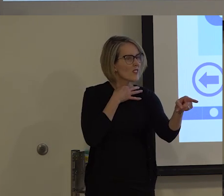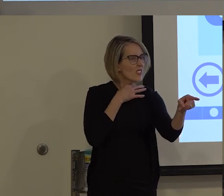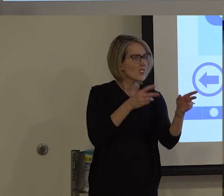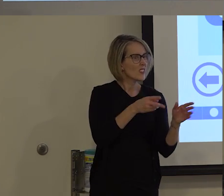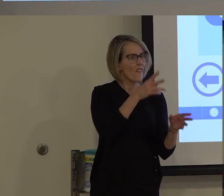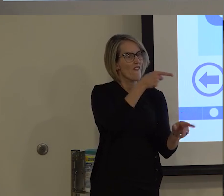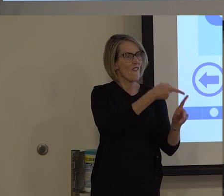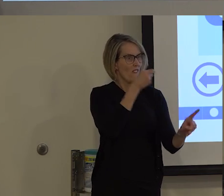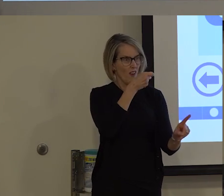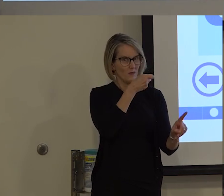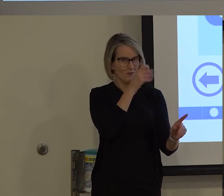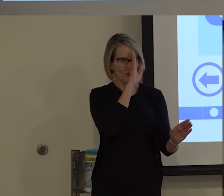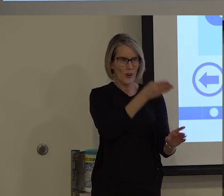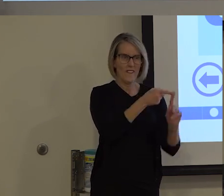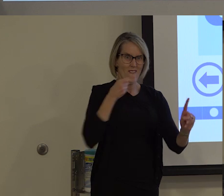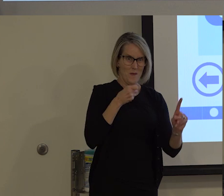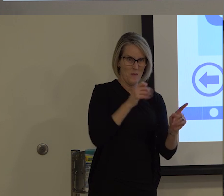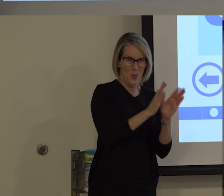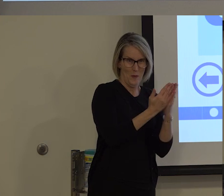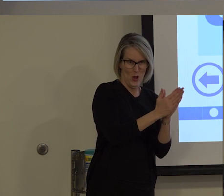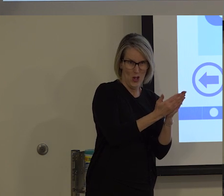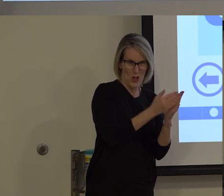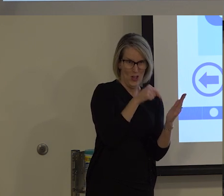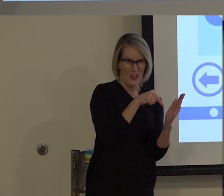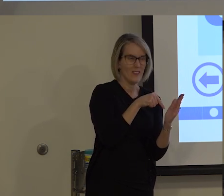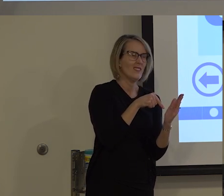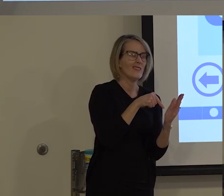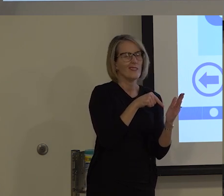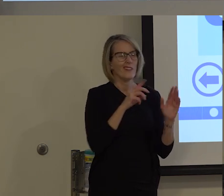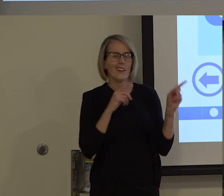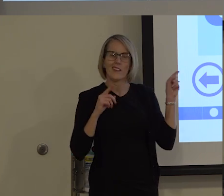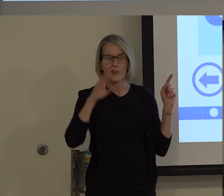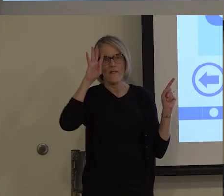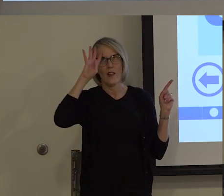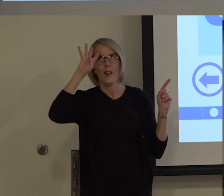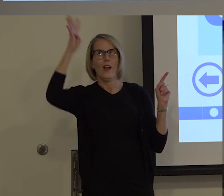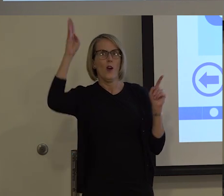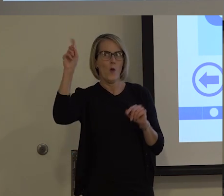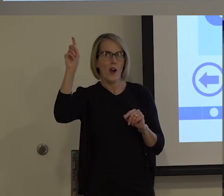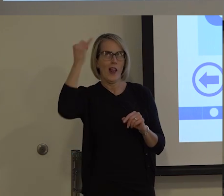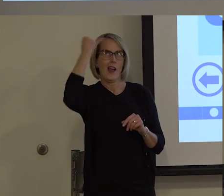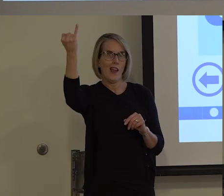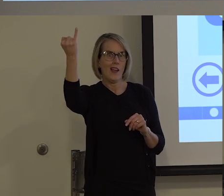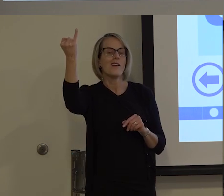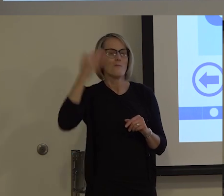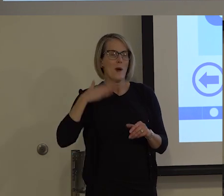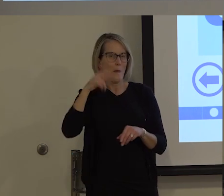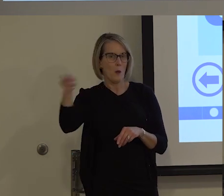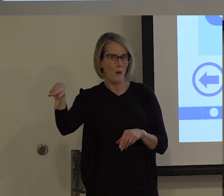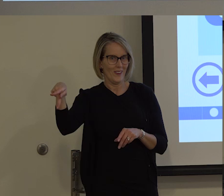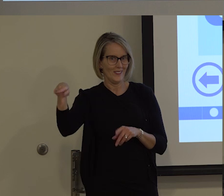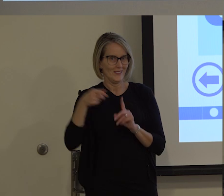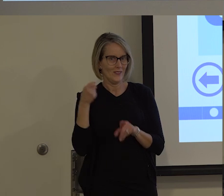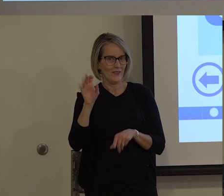Some of them, yes. They're more influenced by my PowerPoints for French Yeah. 1101, but yeah. There are a Yeah, couple that we've been able the, to. the idea is